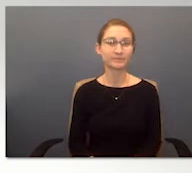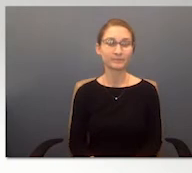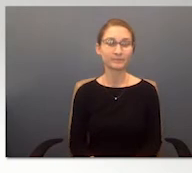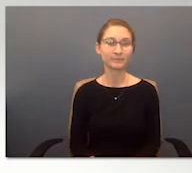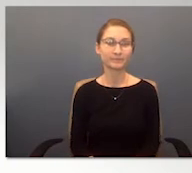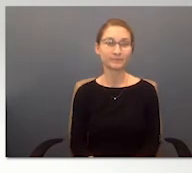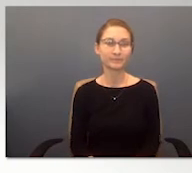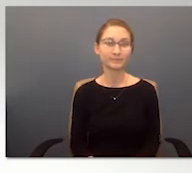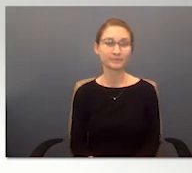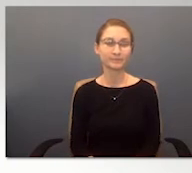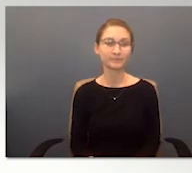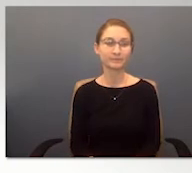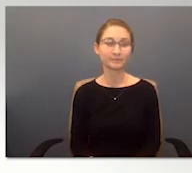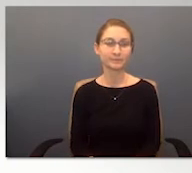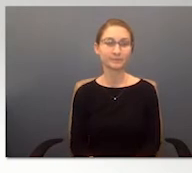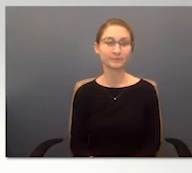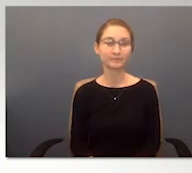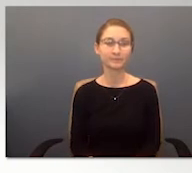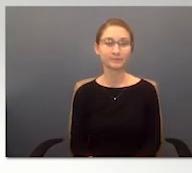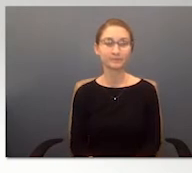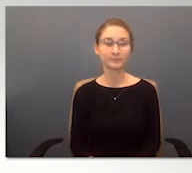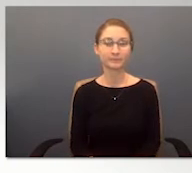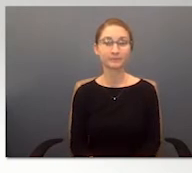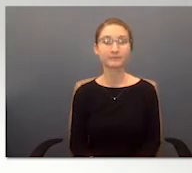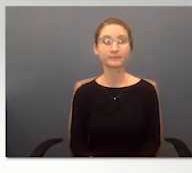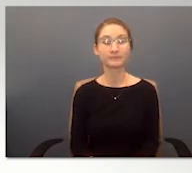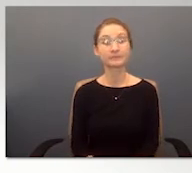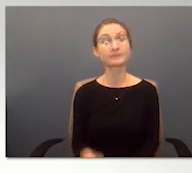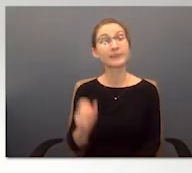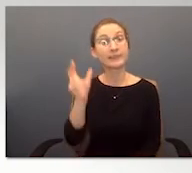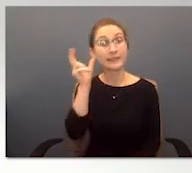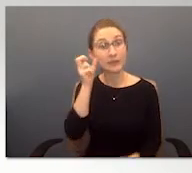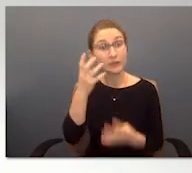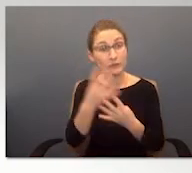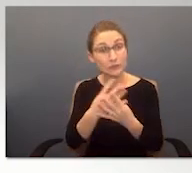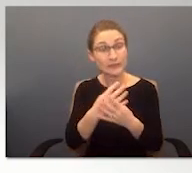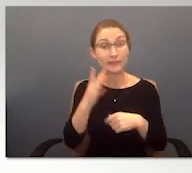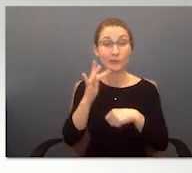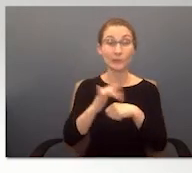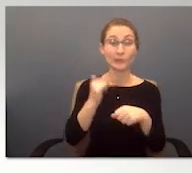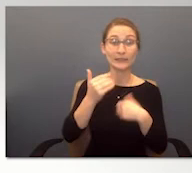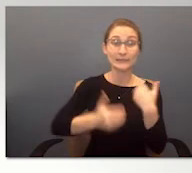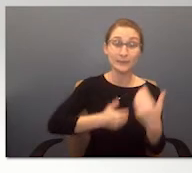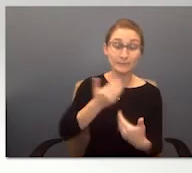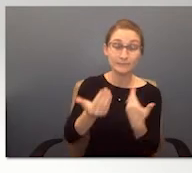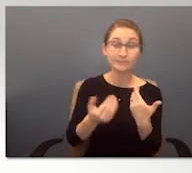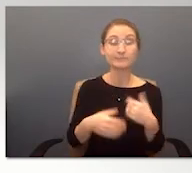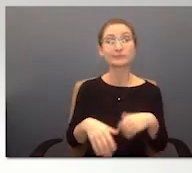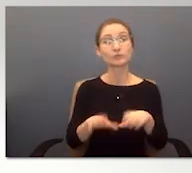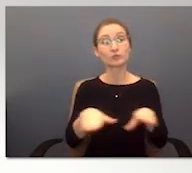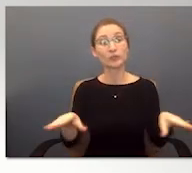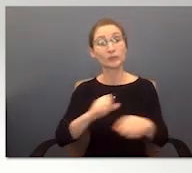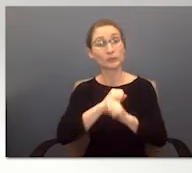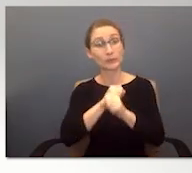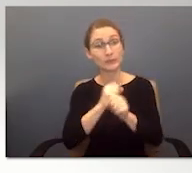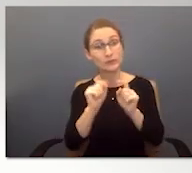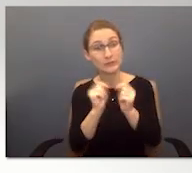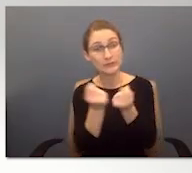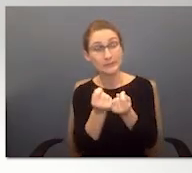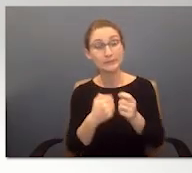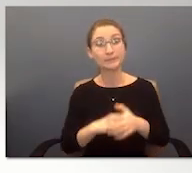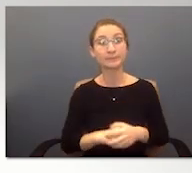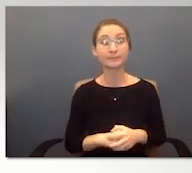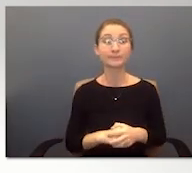screening, follow-up newborn hearing screening, okay, early steps program, child protection team,